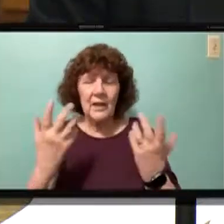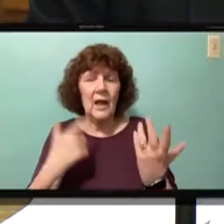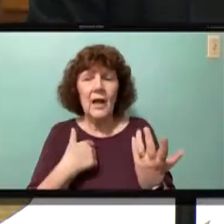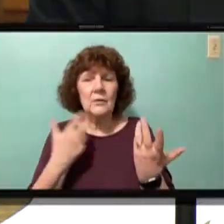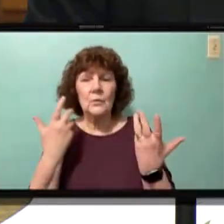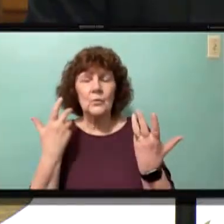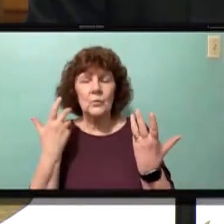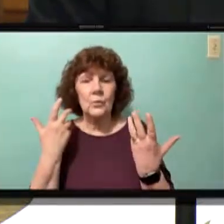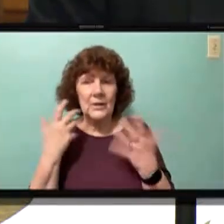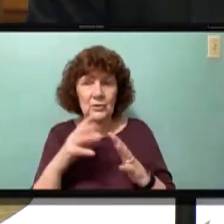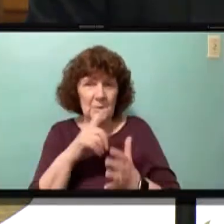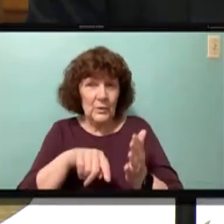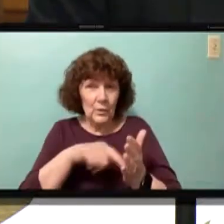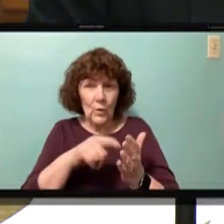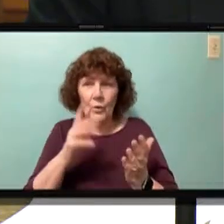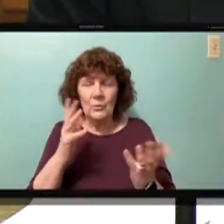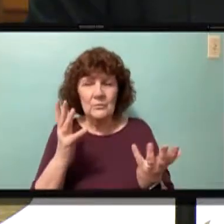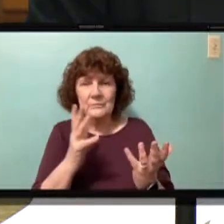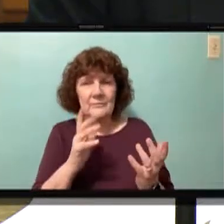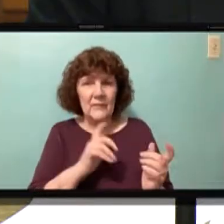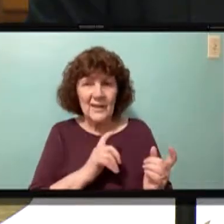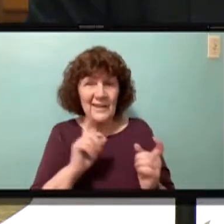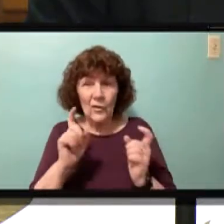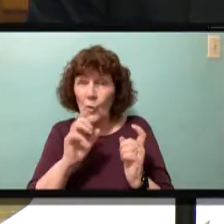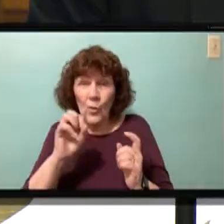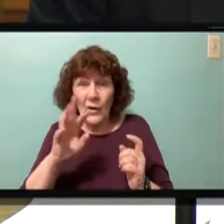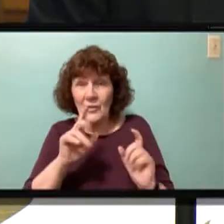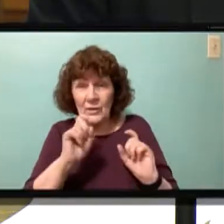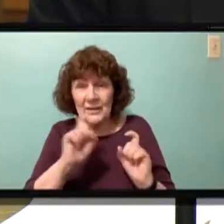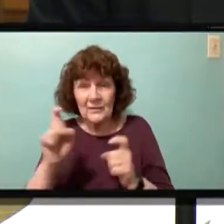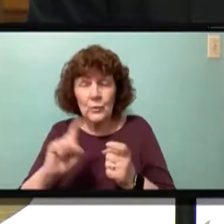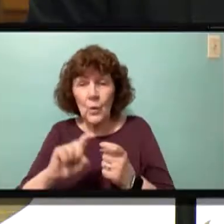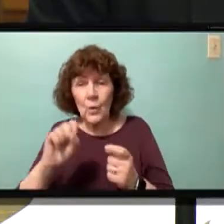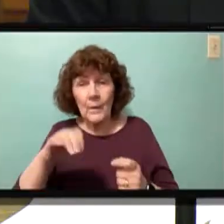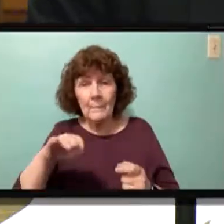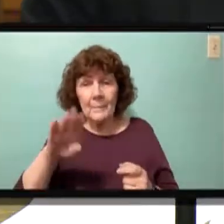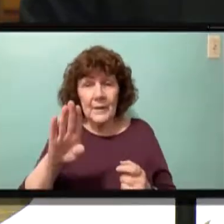colleagues, Mike or Andrew, have anything they'd like to add, I'd welcome that now too.